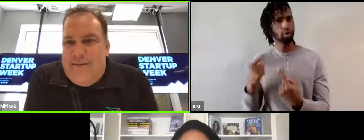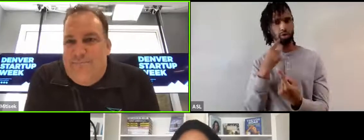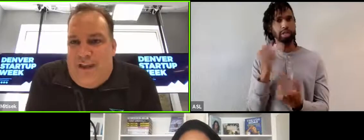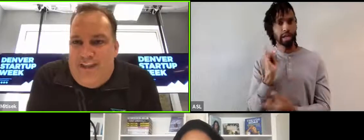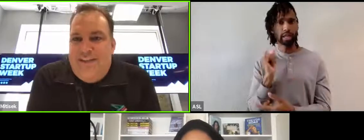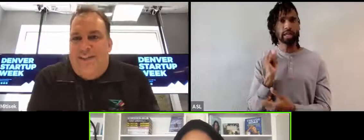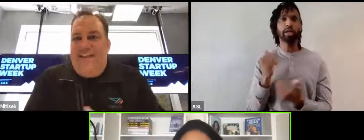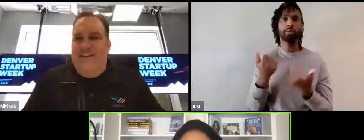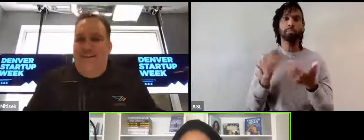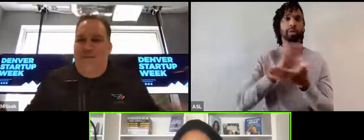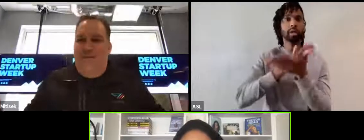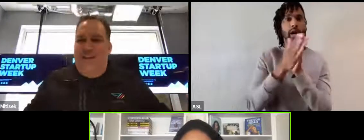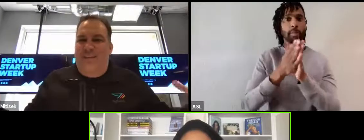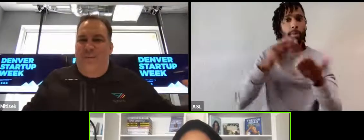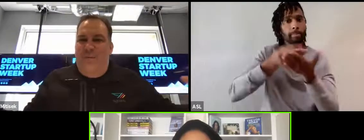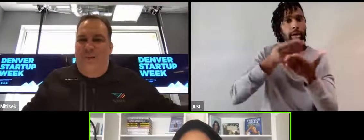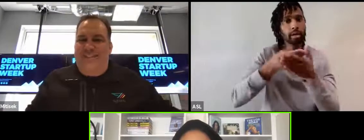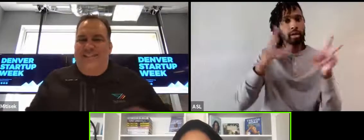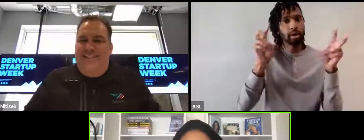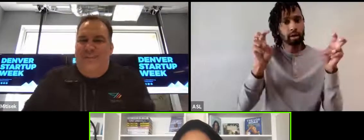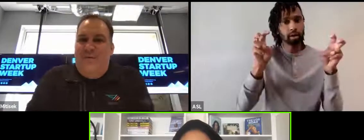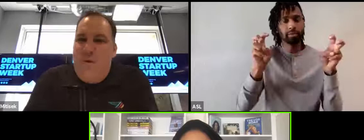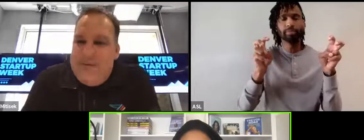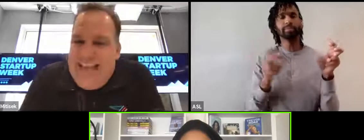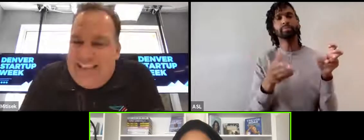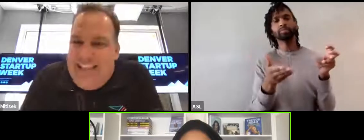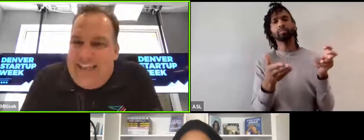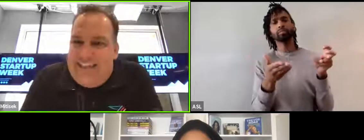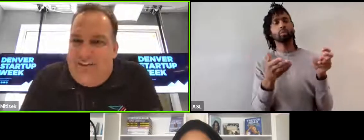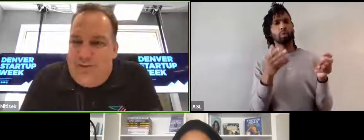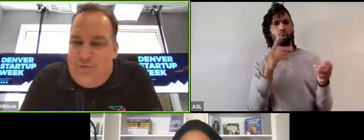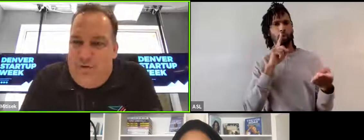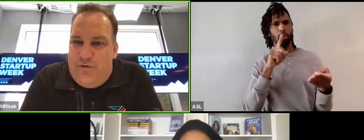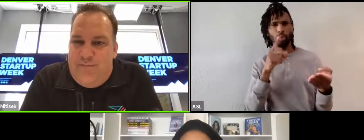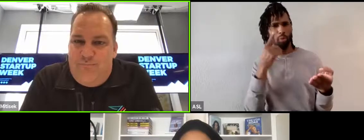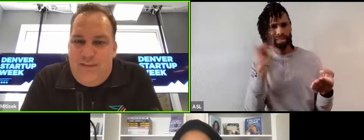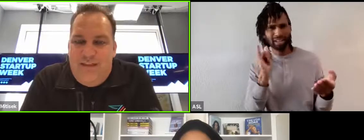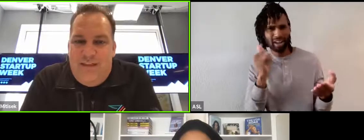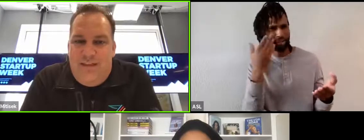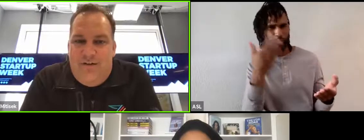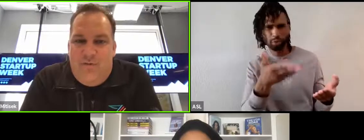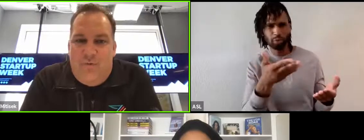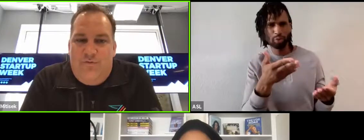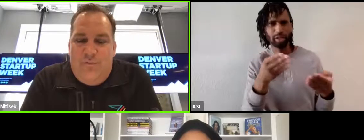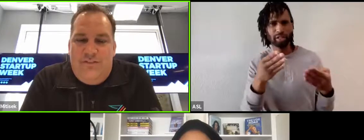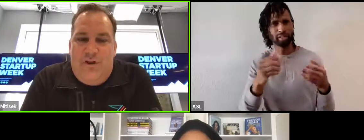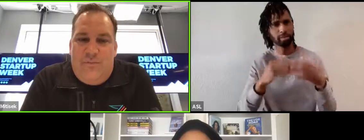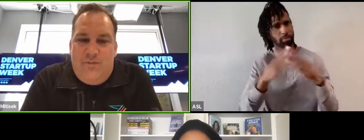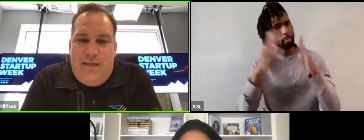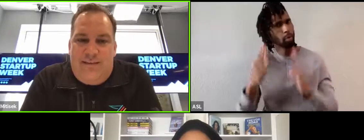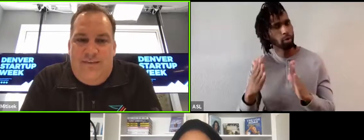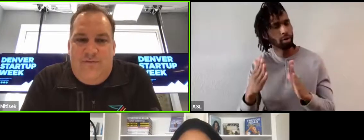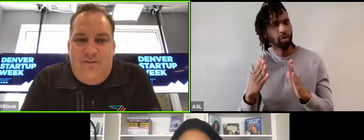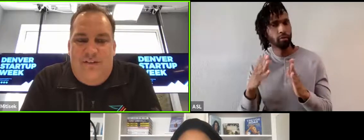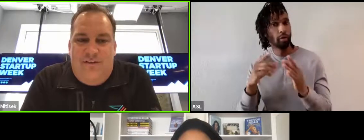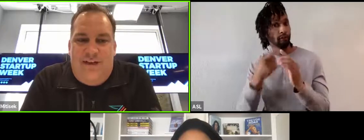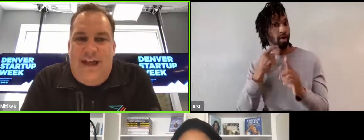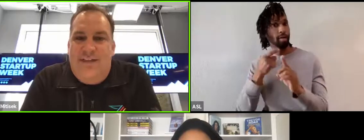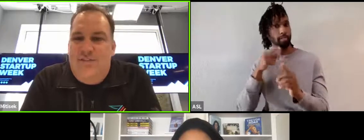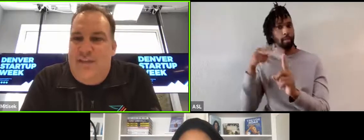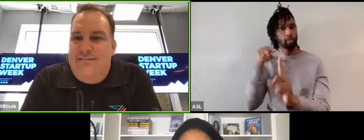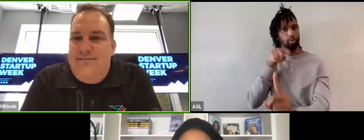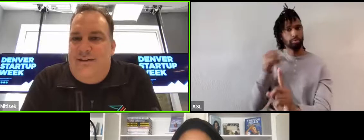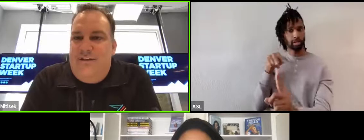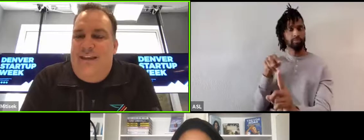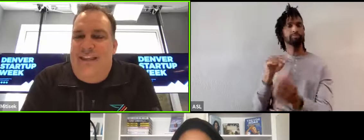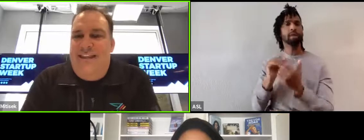know, becoming money, like what was that like as an entrepreneur? And, you know, from a startup perspective, you know, how